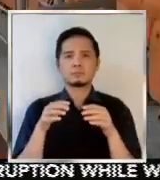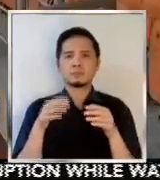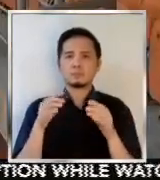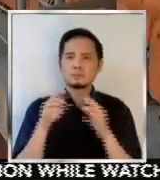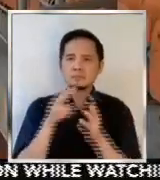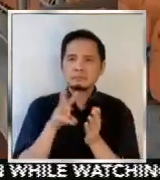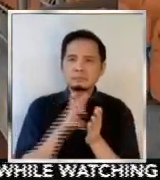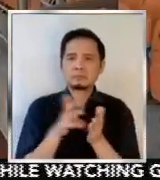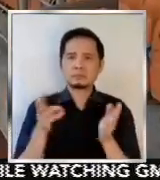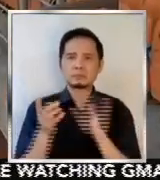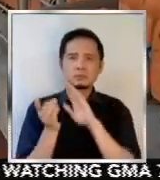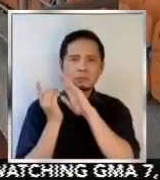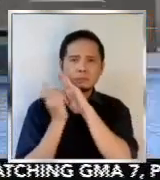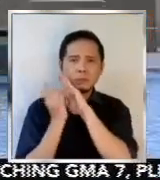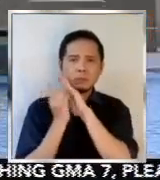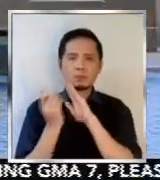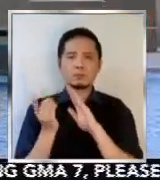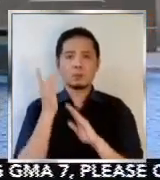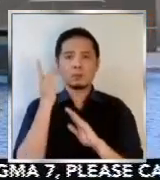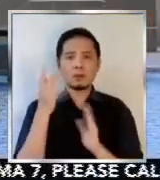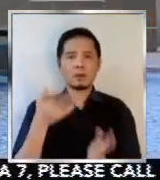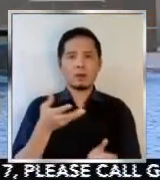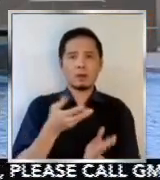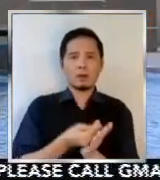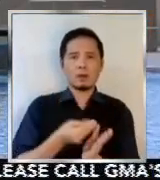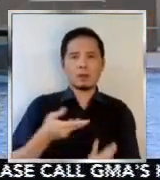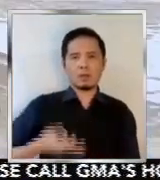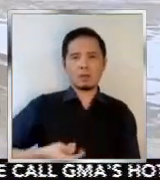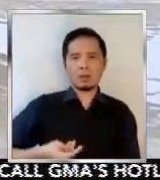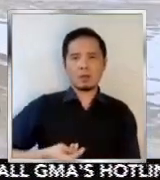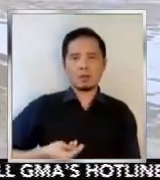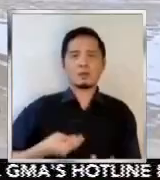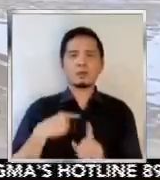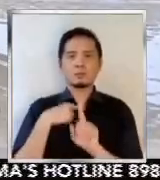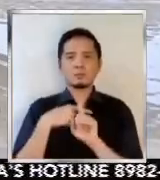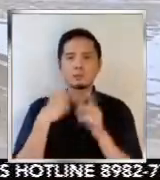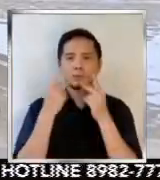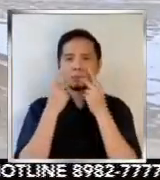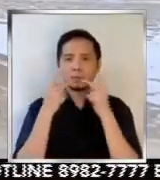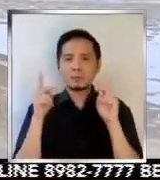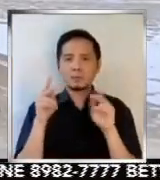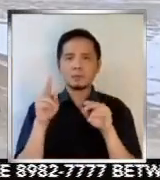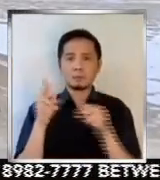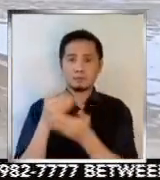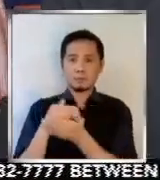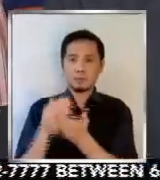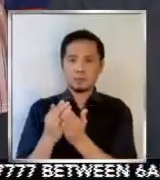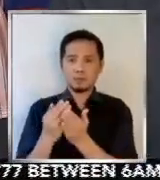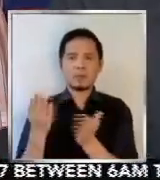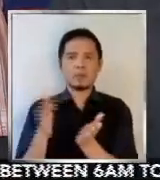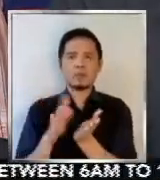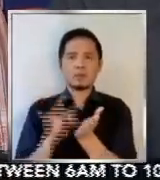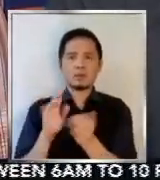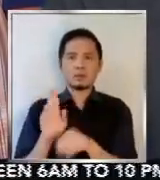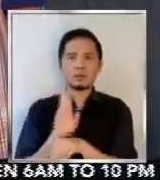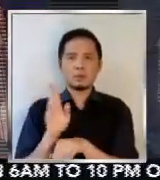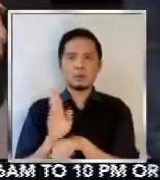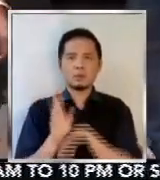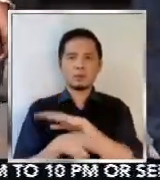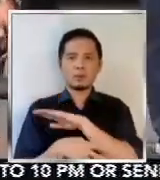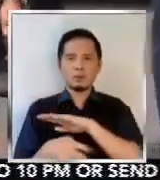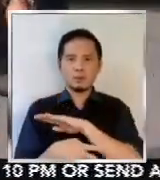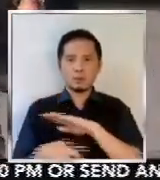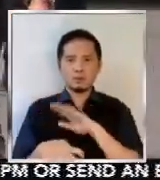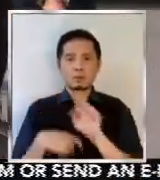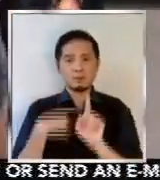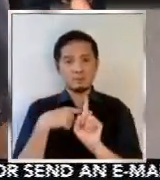graft, malversation of public funds at grave misconduct ang grupong Citizens Crime Watch Association Incorporated laban kina Basis Conversion and